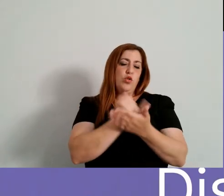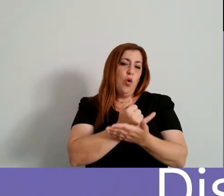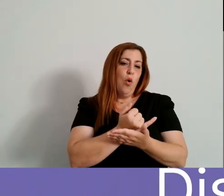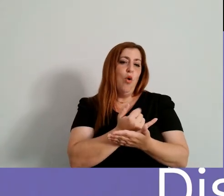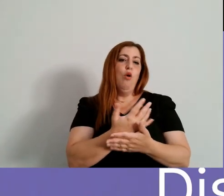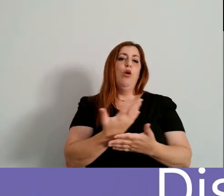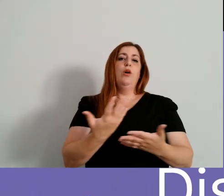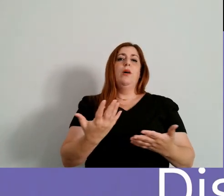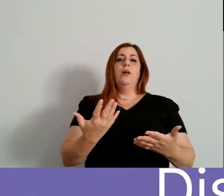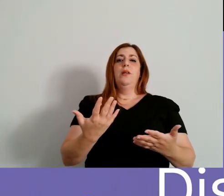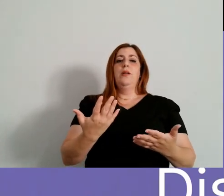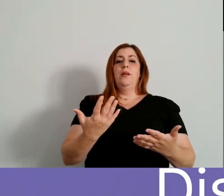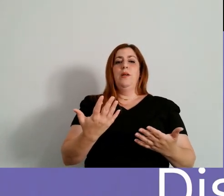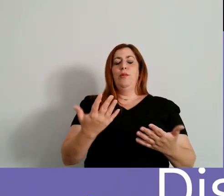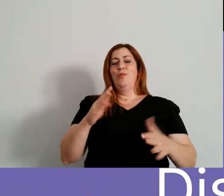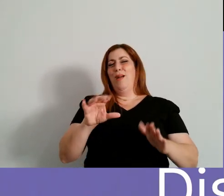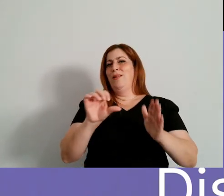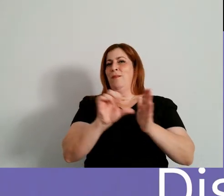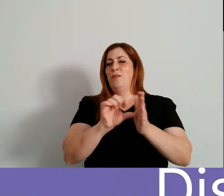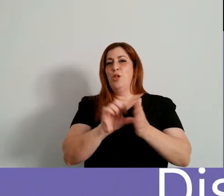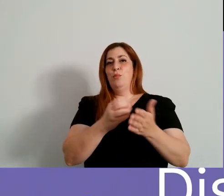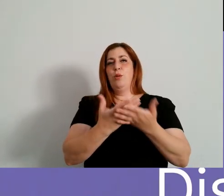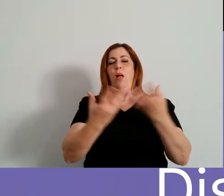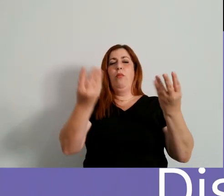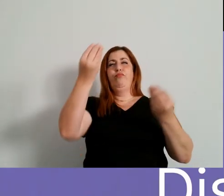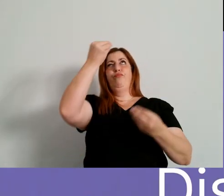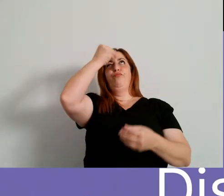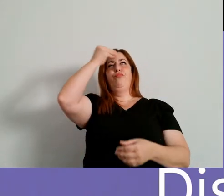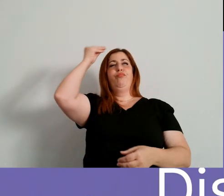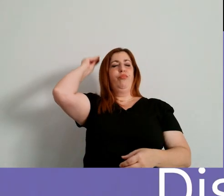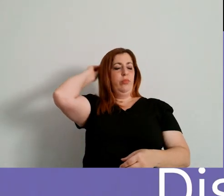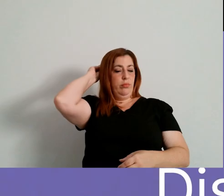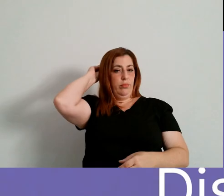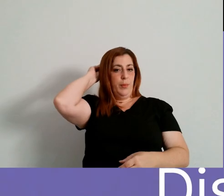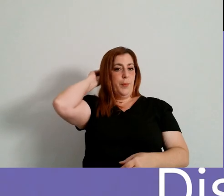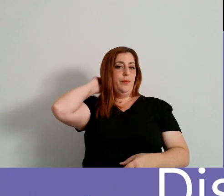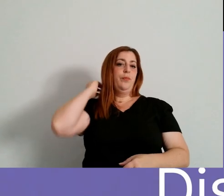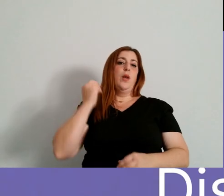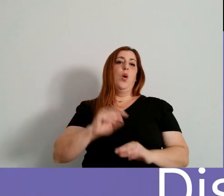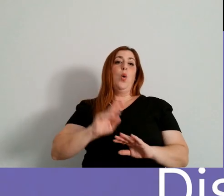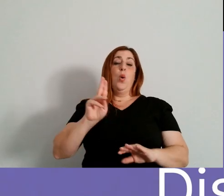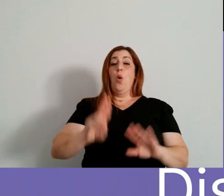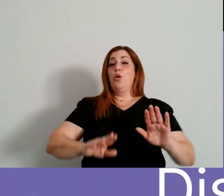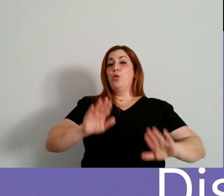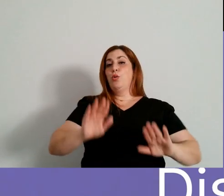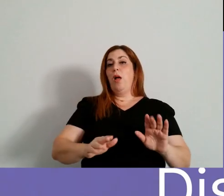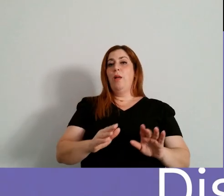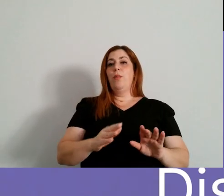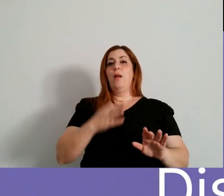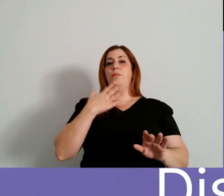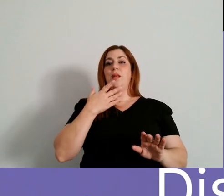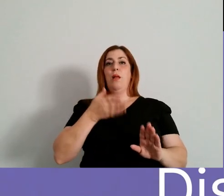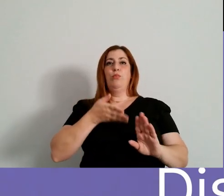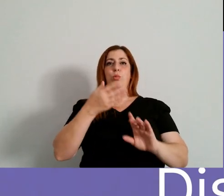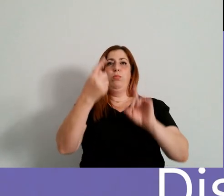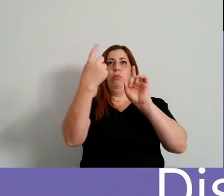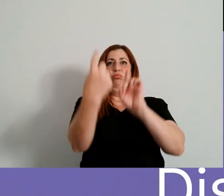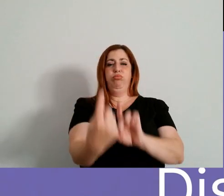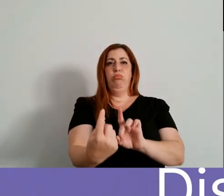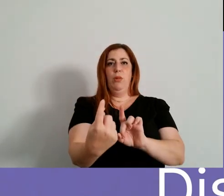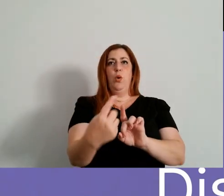of your details. That can be all incredibly difficult to keep in mind. Being there face to face, being able to